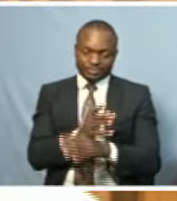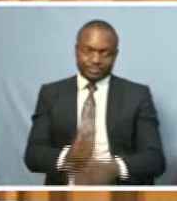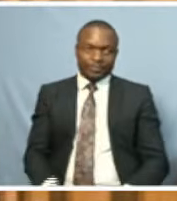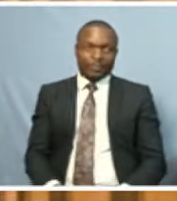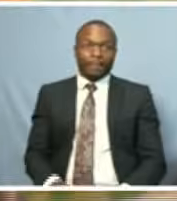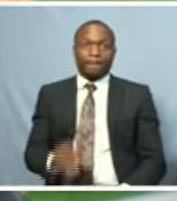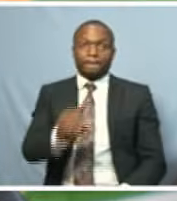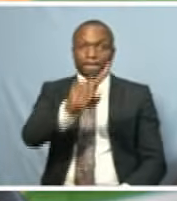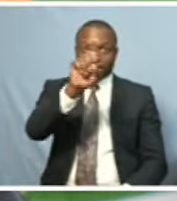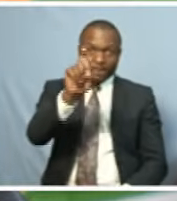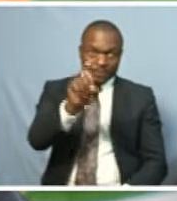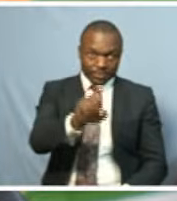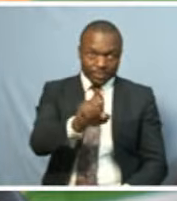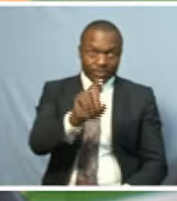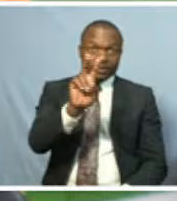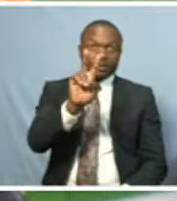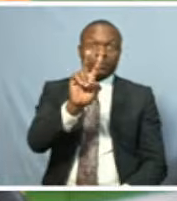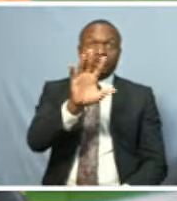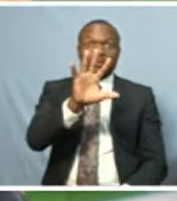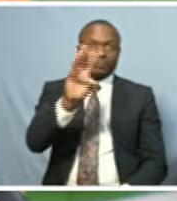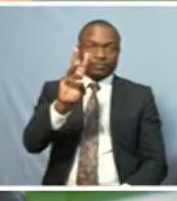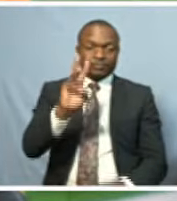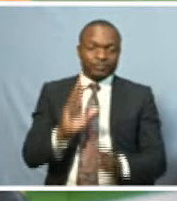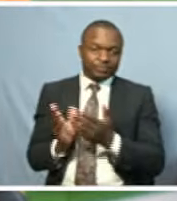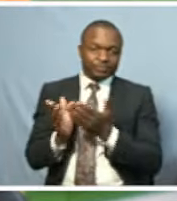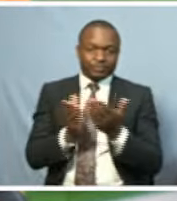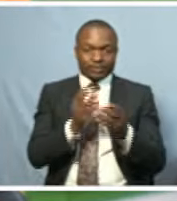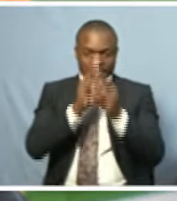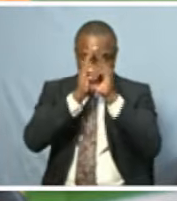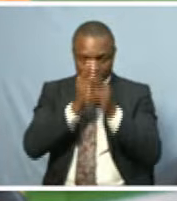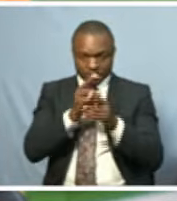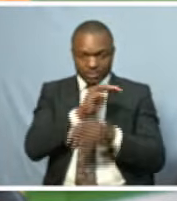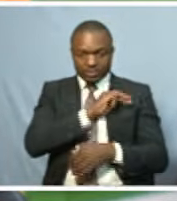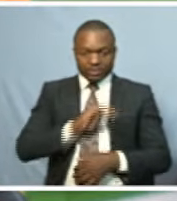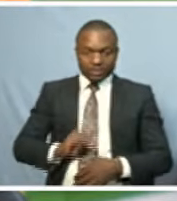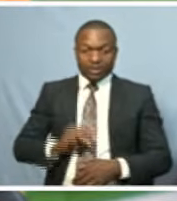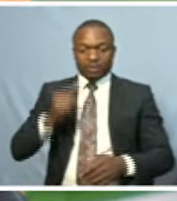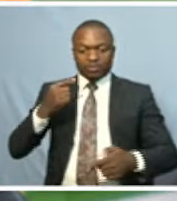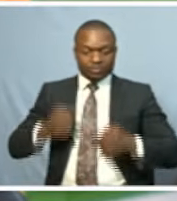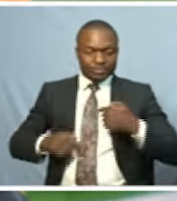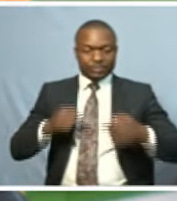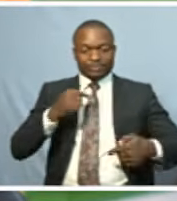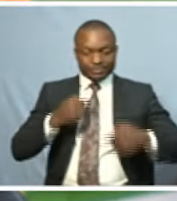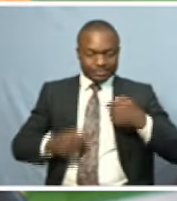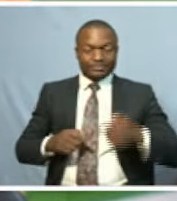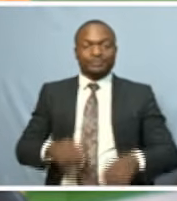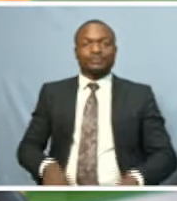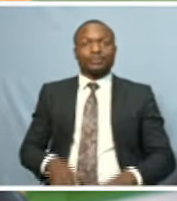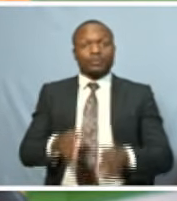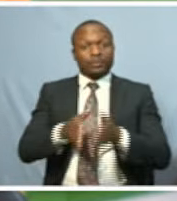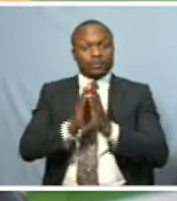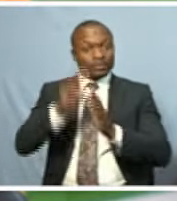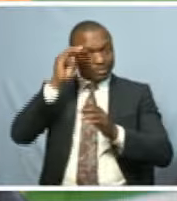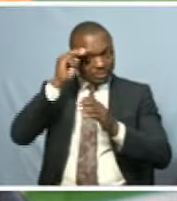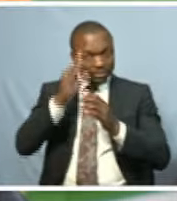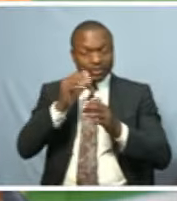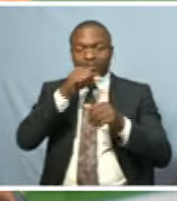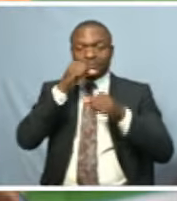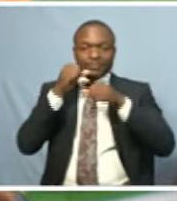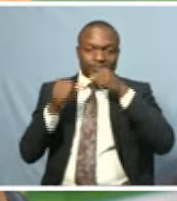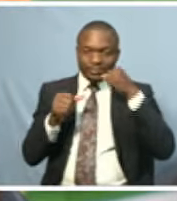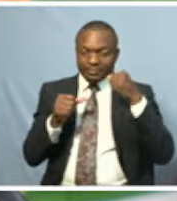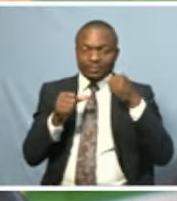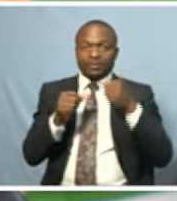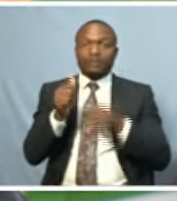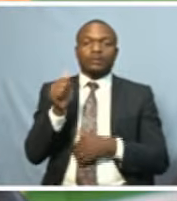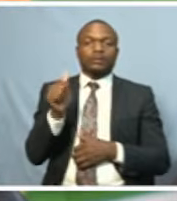And question 256 did come from Mr. Christopher Kangombe, Kamfinsa Member of Parliament. He did ask the Minister of Agriculture